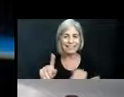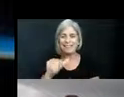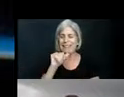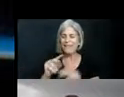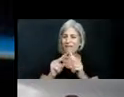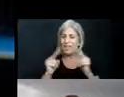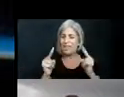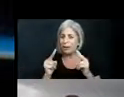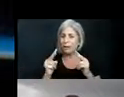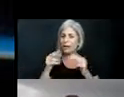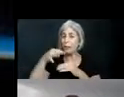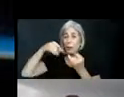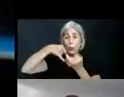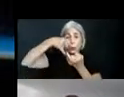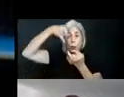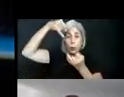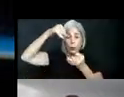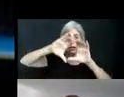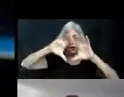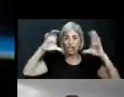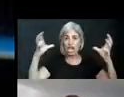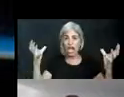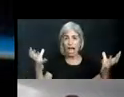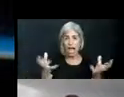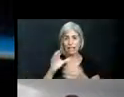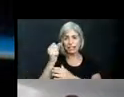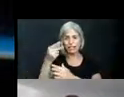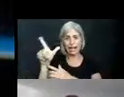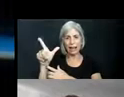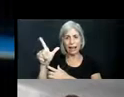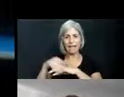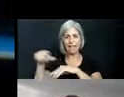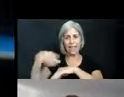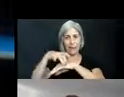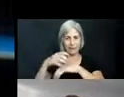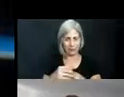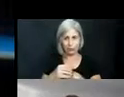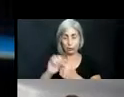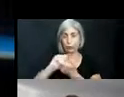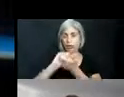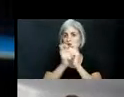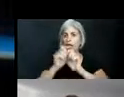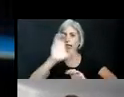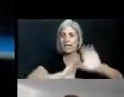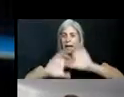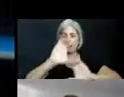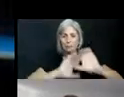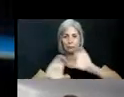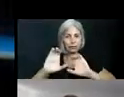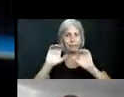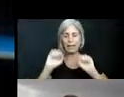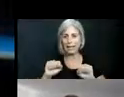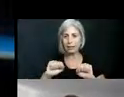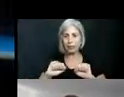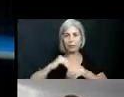very thin shell of the atmosphere surrounding the planet and we're very capable of changing its chemical composition which we're in the